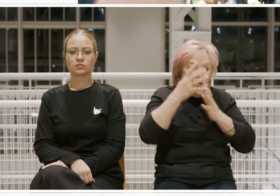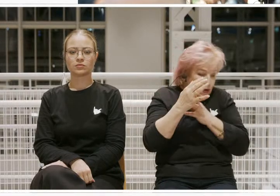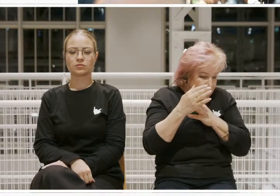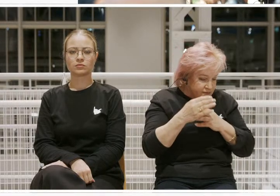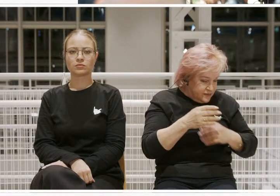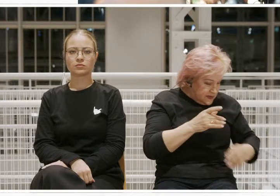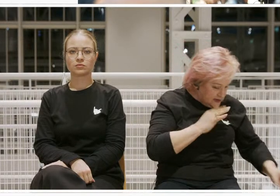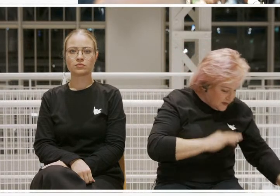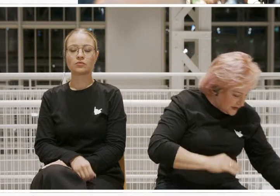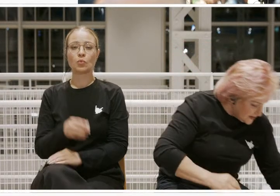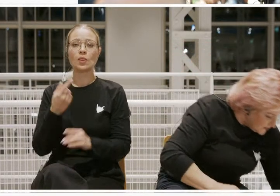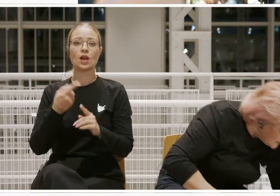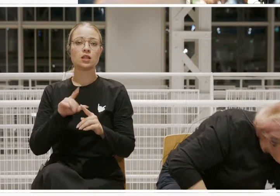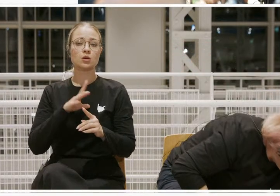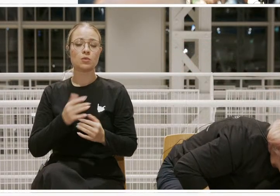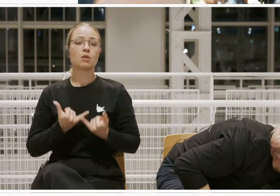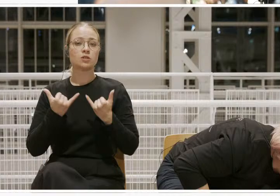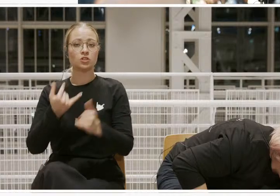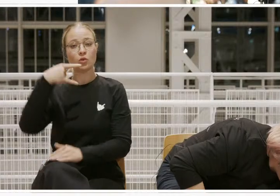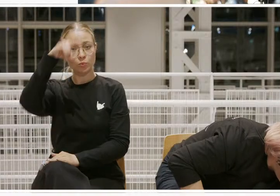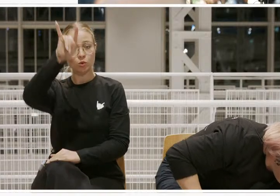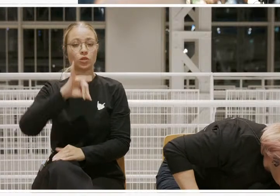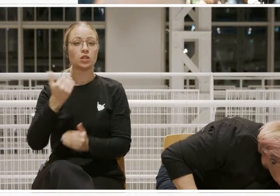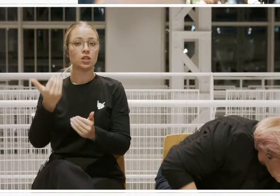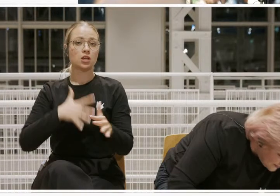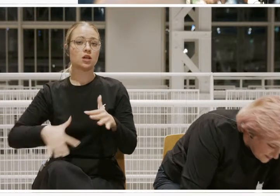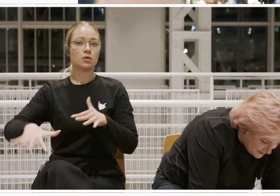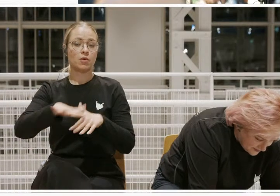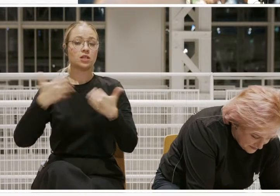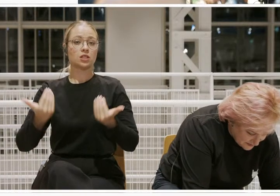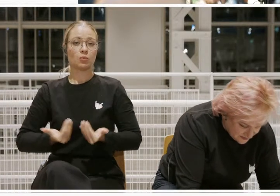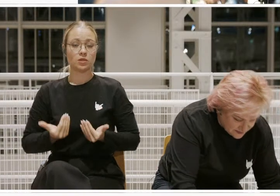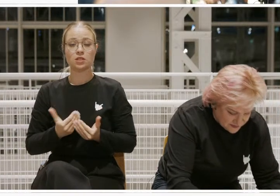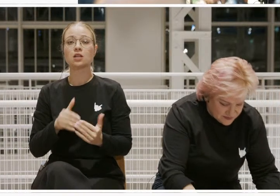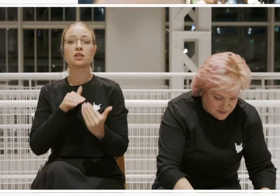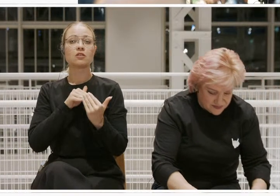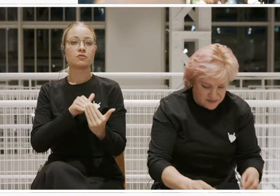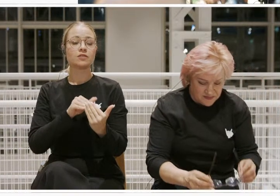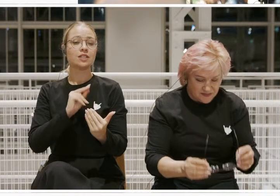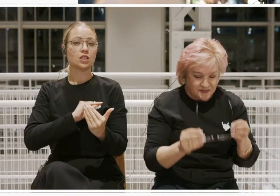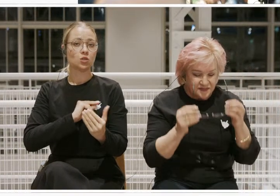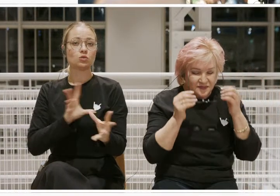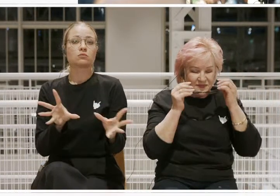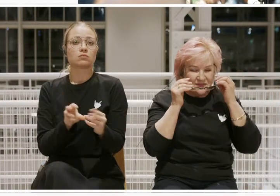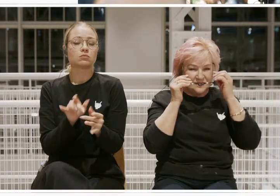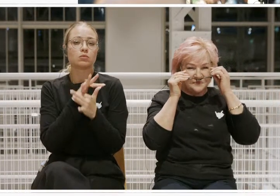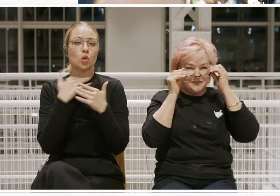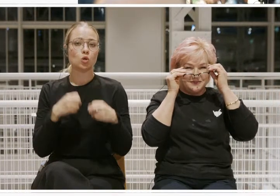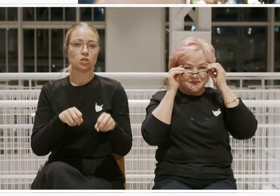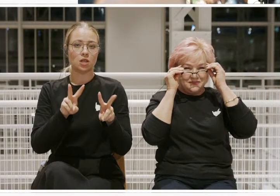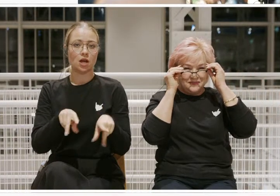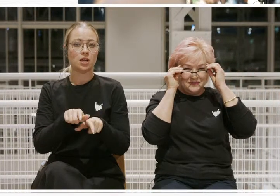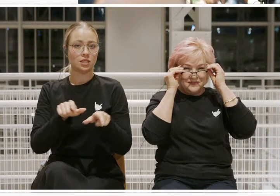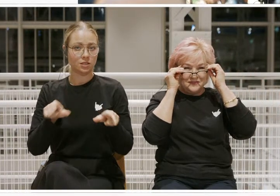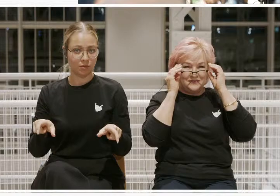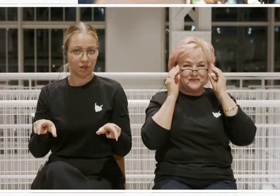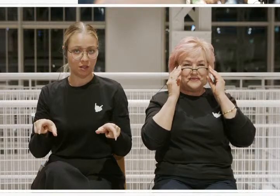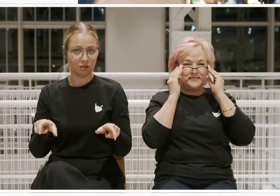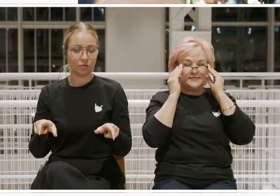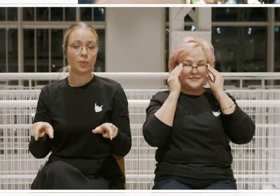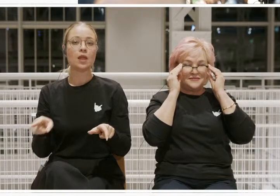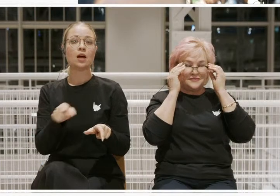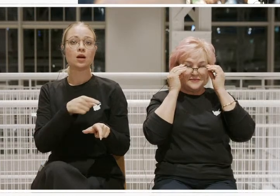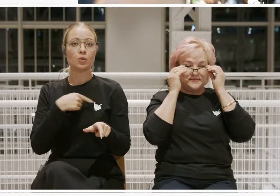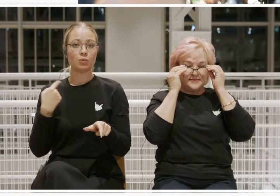disappearance. In collaboration with many experts, a series of metabolic surveys of the life forms interacting